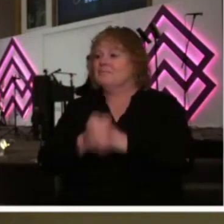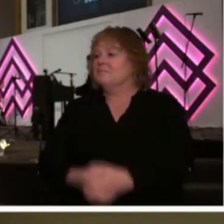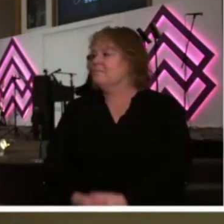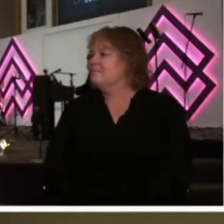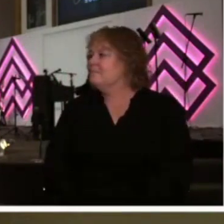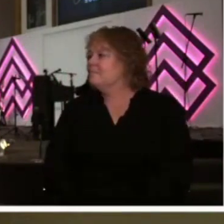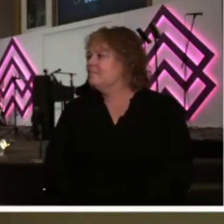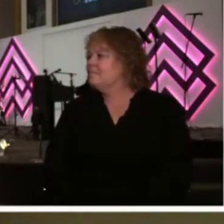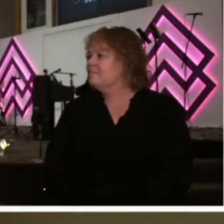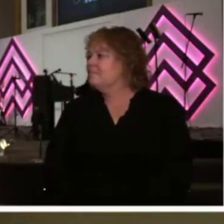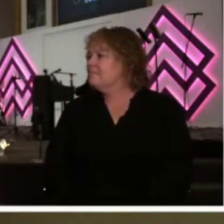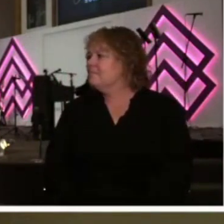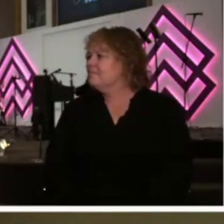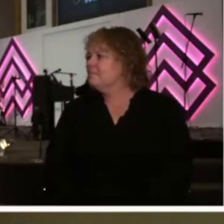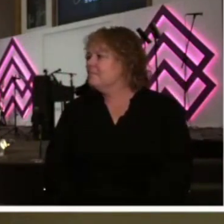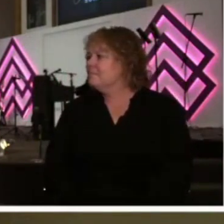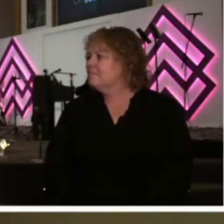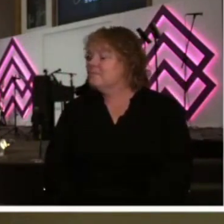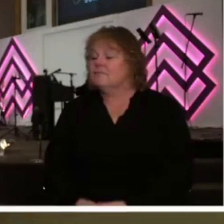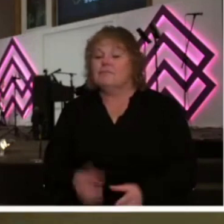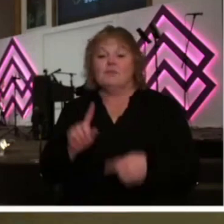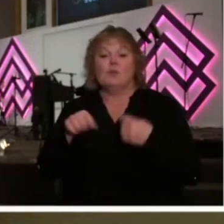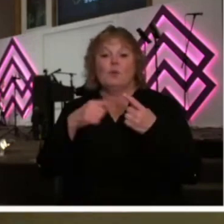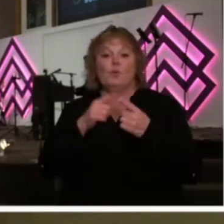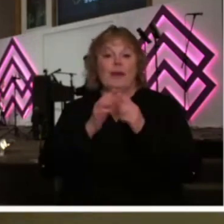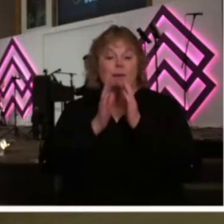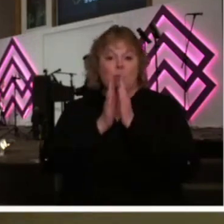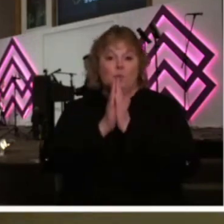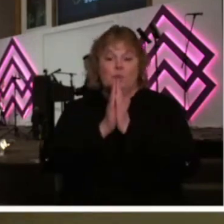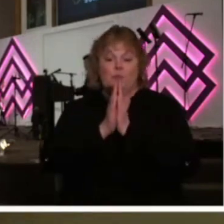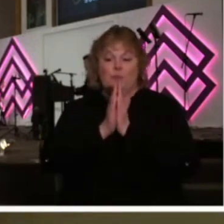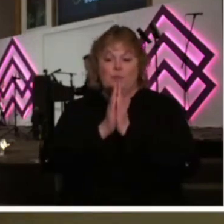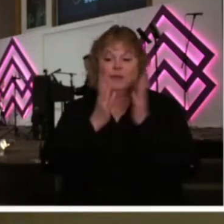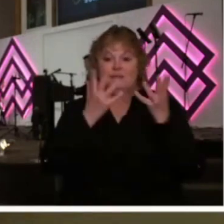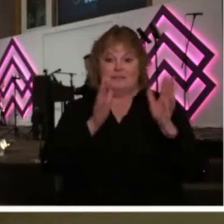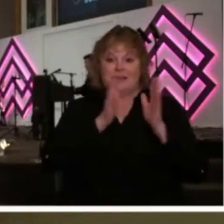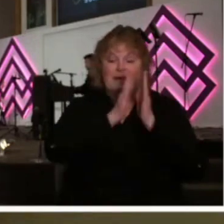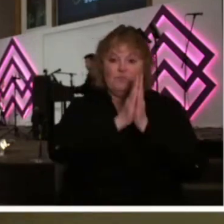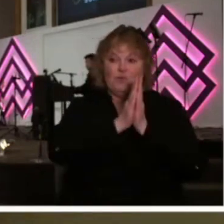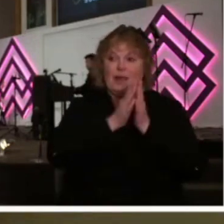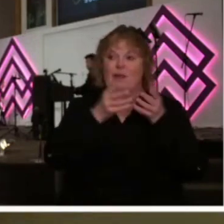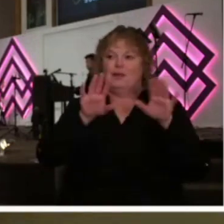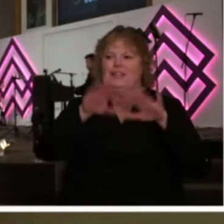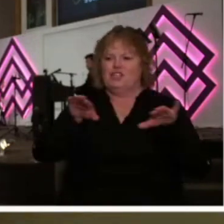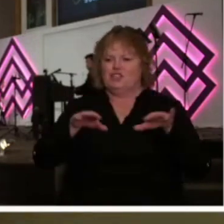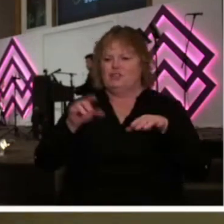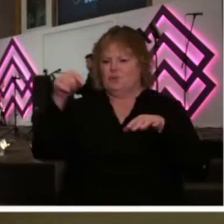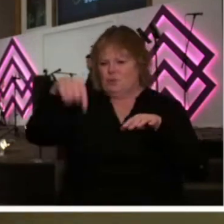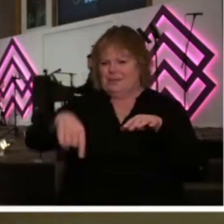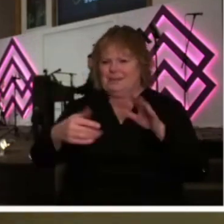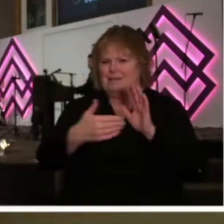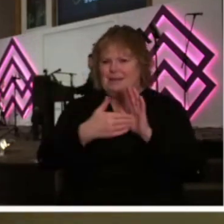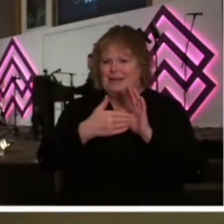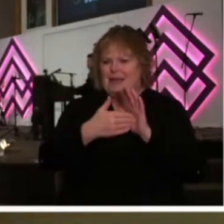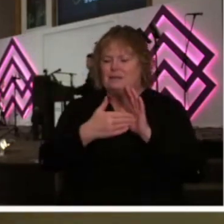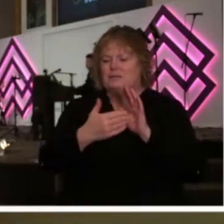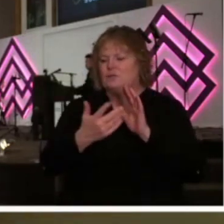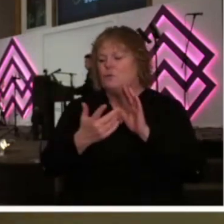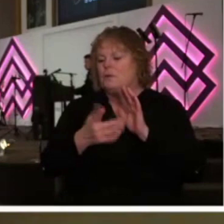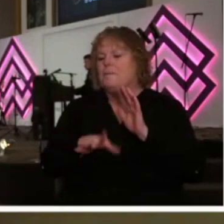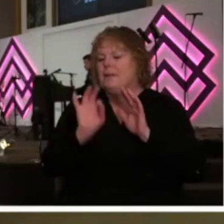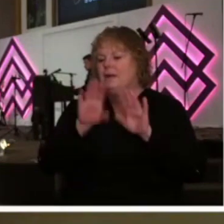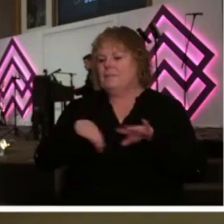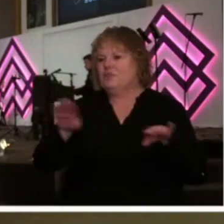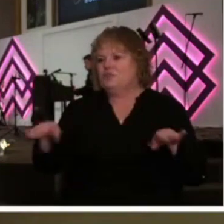When we are done praying the dedication prayer over this offering, we're going to let our children go back down. So parents, you will pick them up the way that you normally